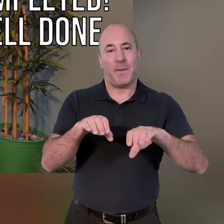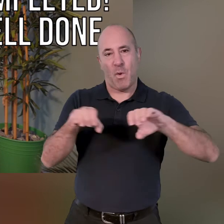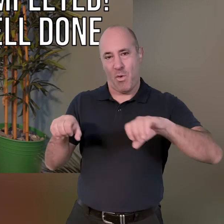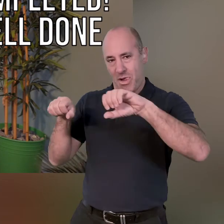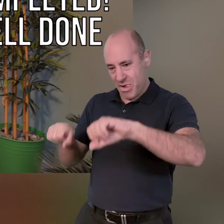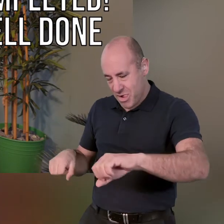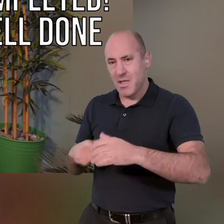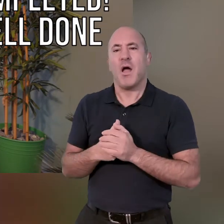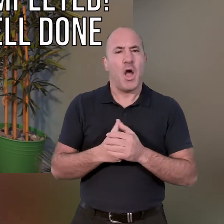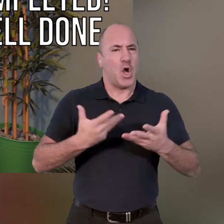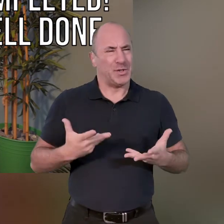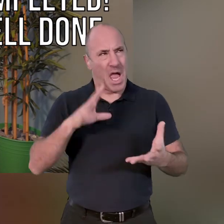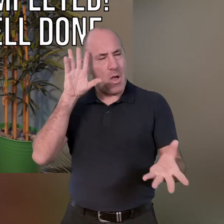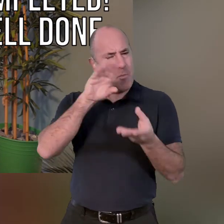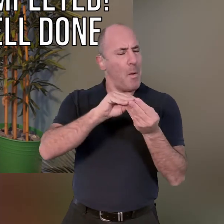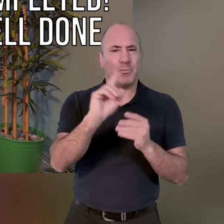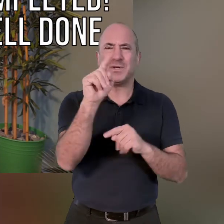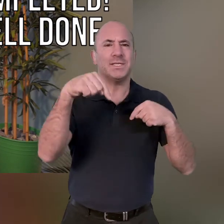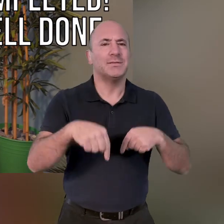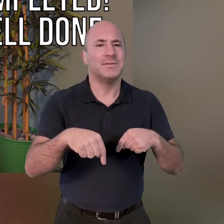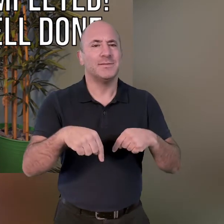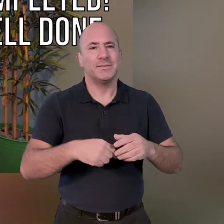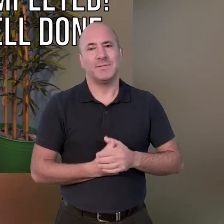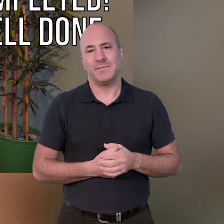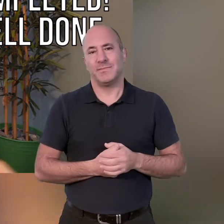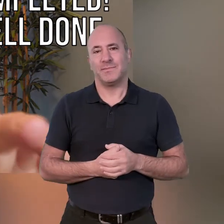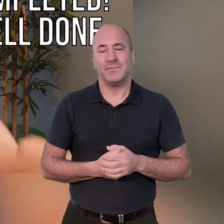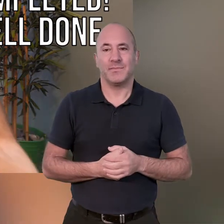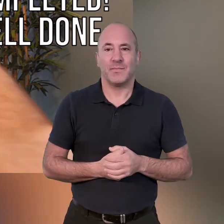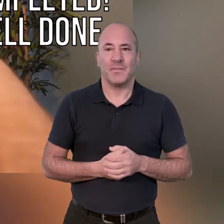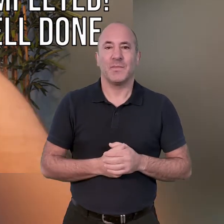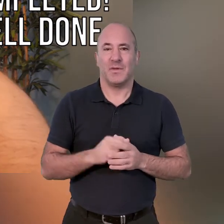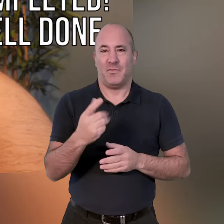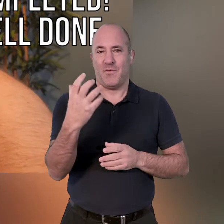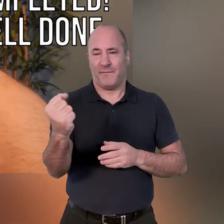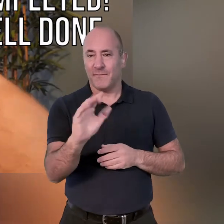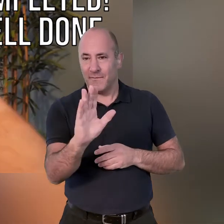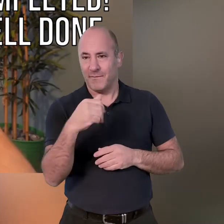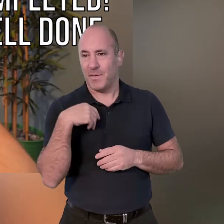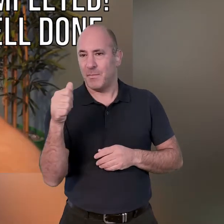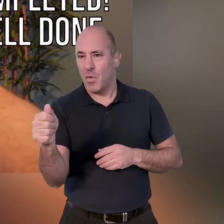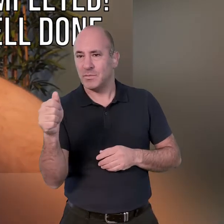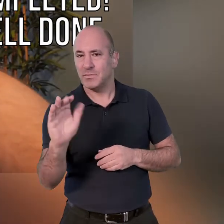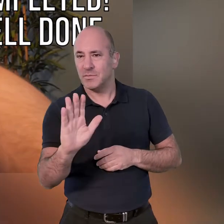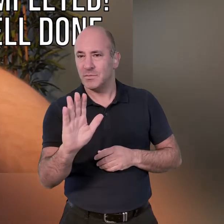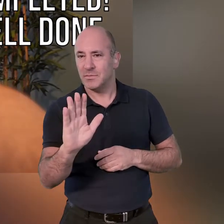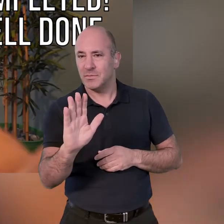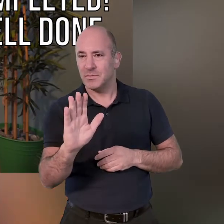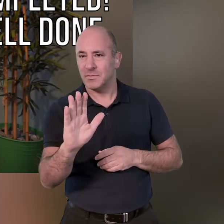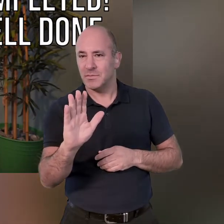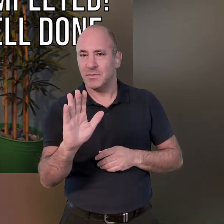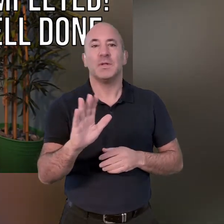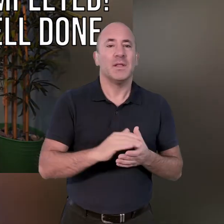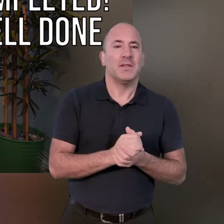pole down and recap what we've done today. So this is just going to go off, so I'm going to pause that a second. All right, so